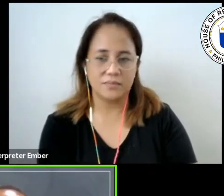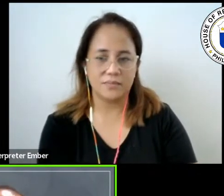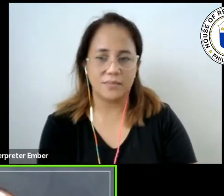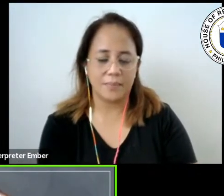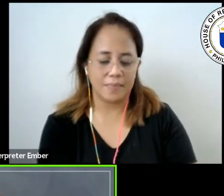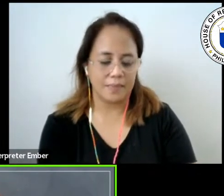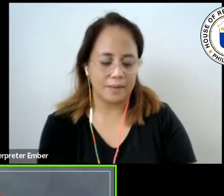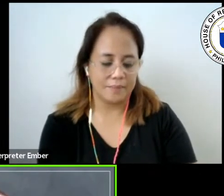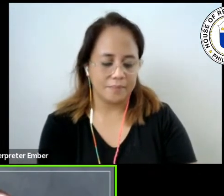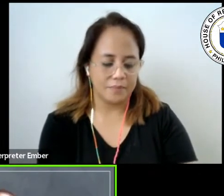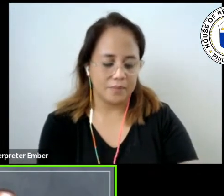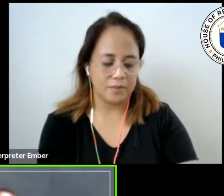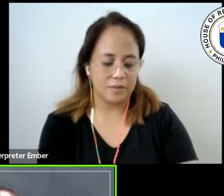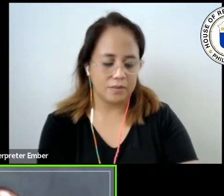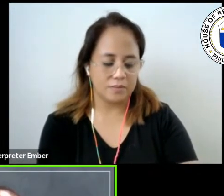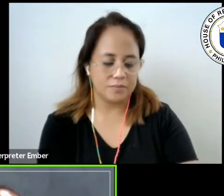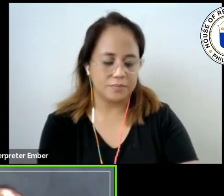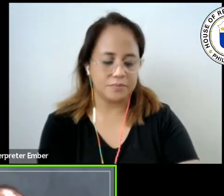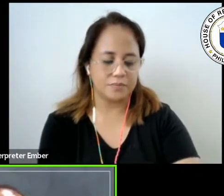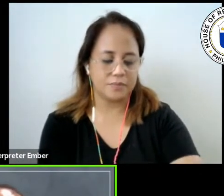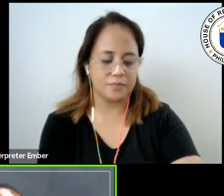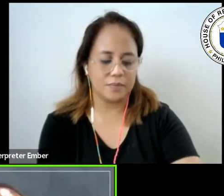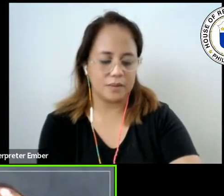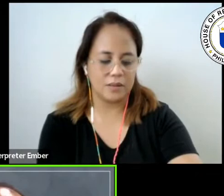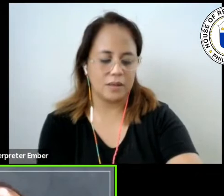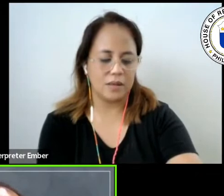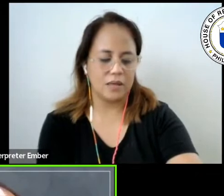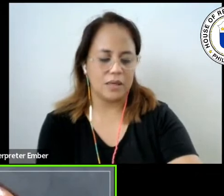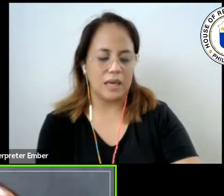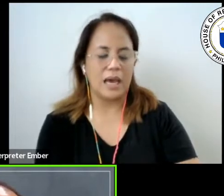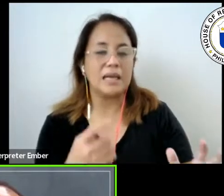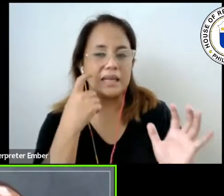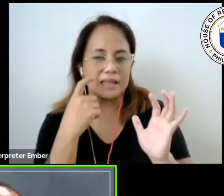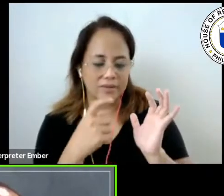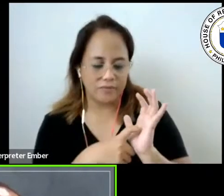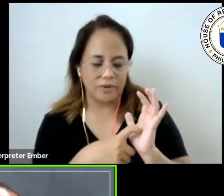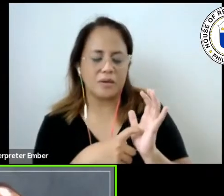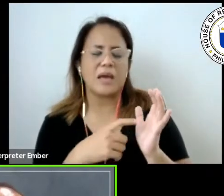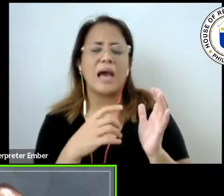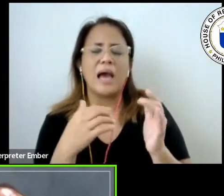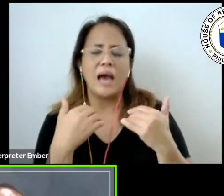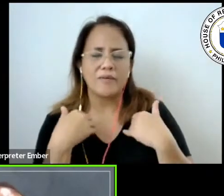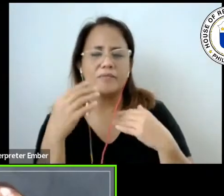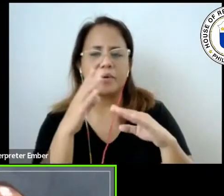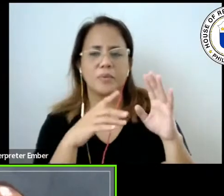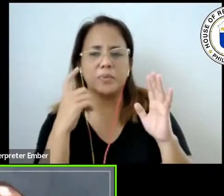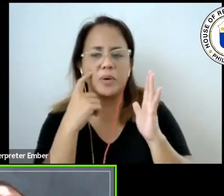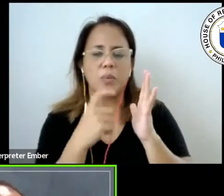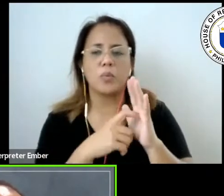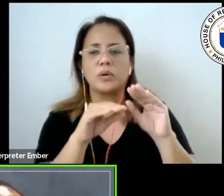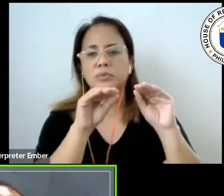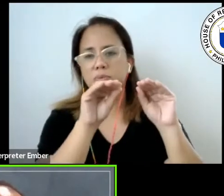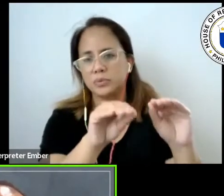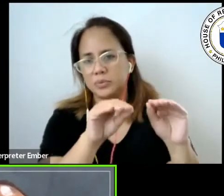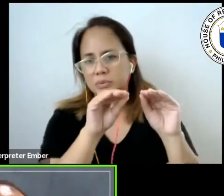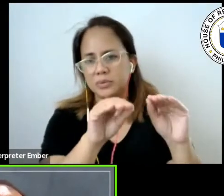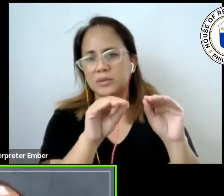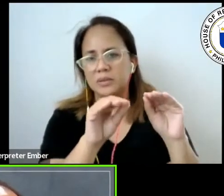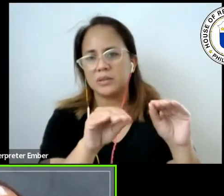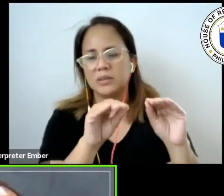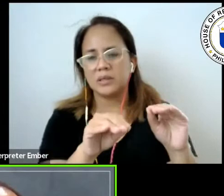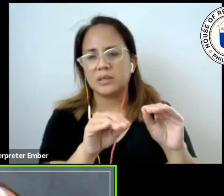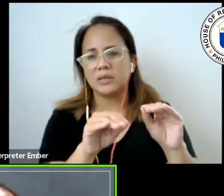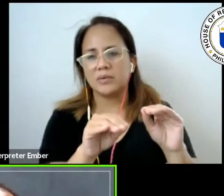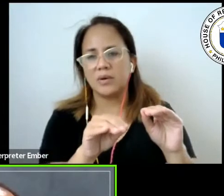Ang ano po namin is yung there's problems about the identification of ano of the what should be taught as a manner as a medium